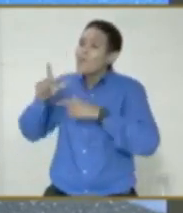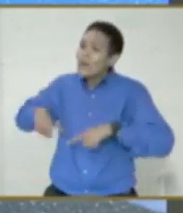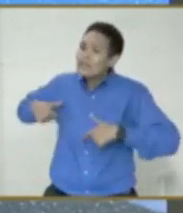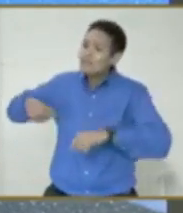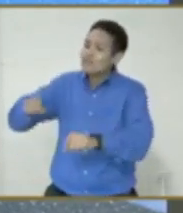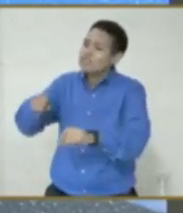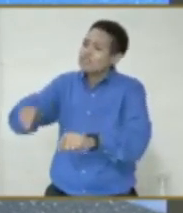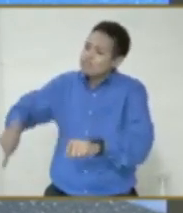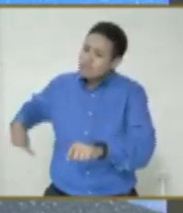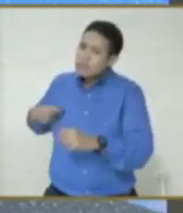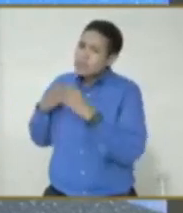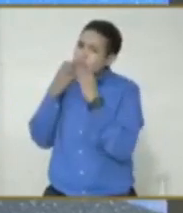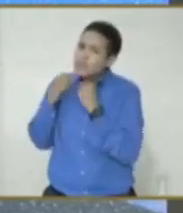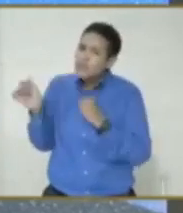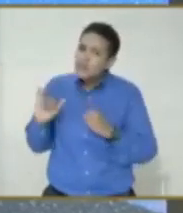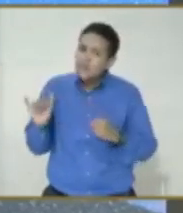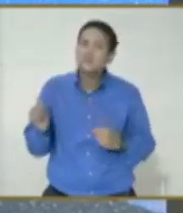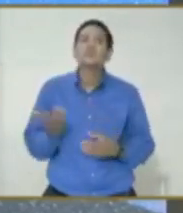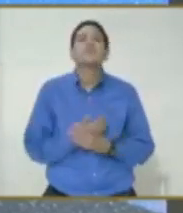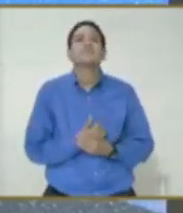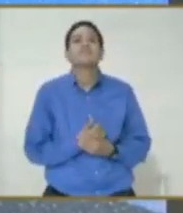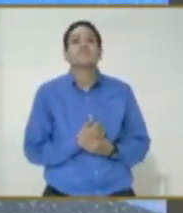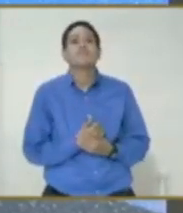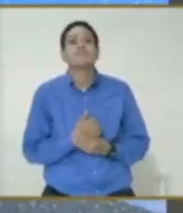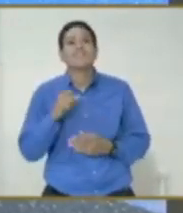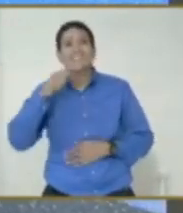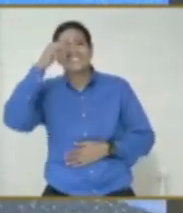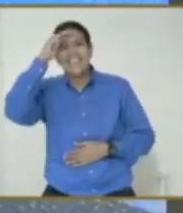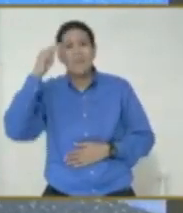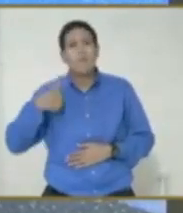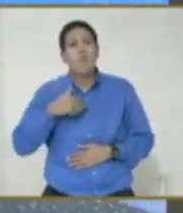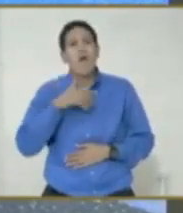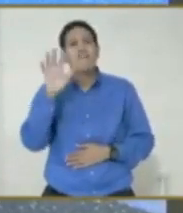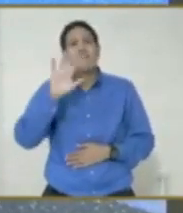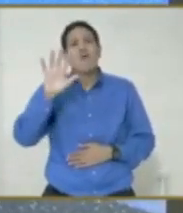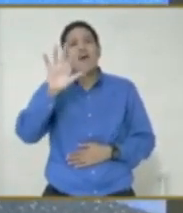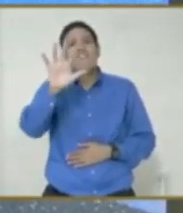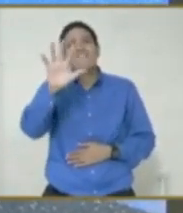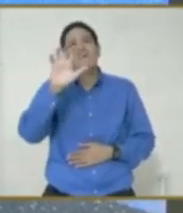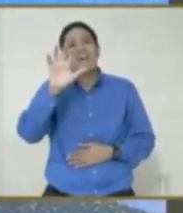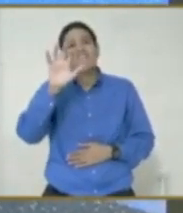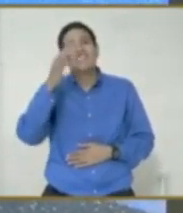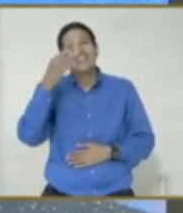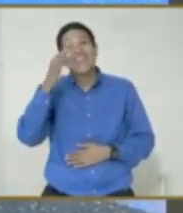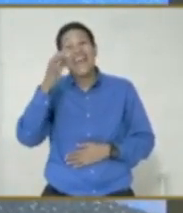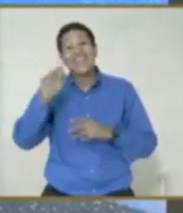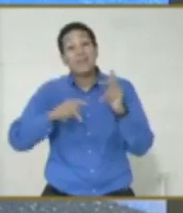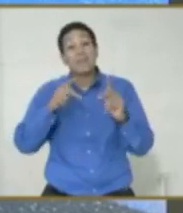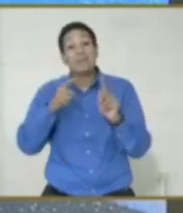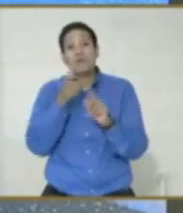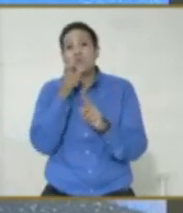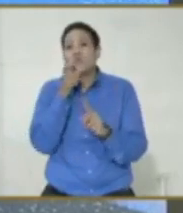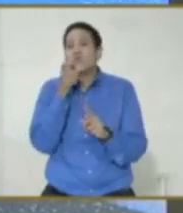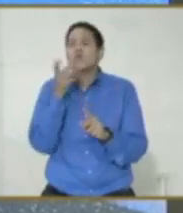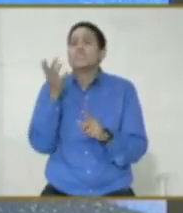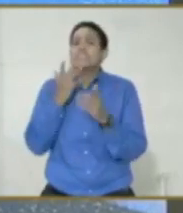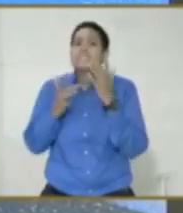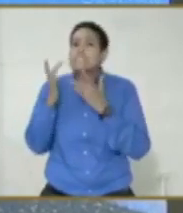about. Those outdoor poor in St. Mary, we have about 519